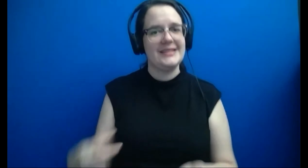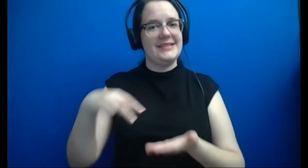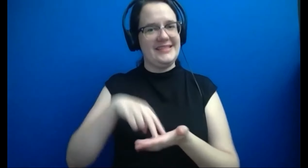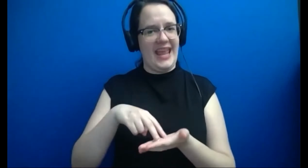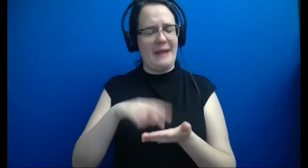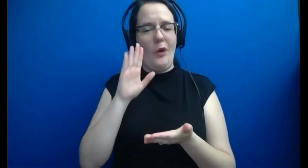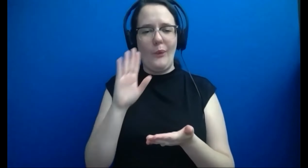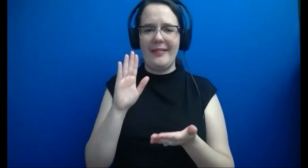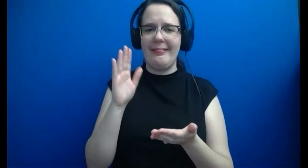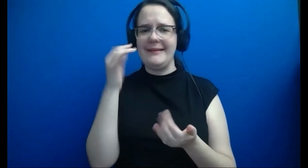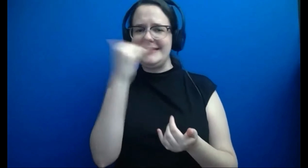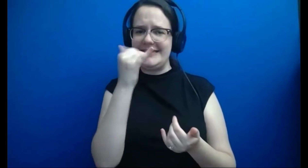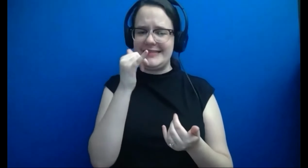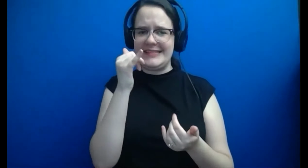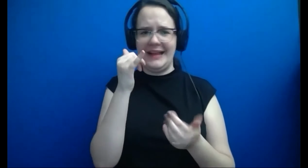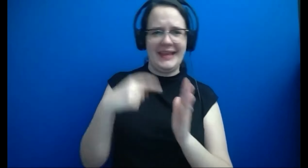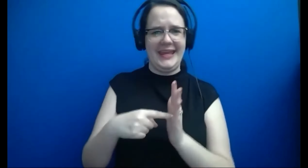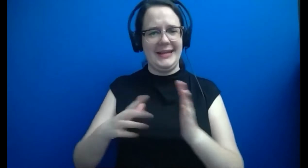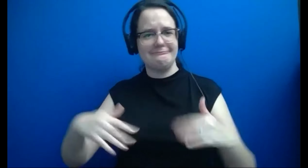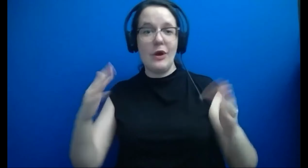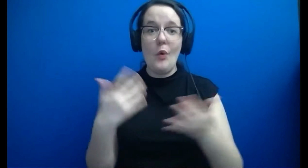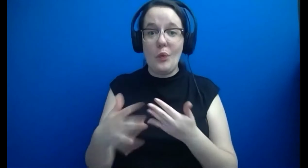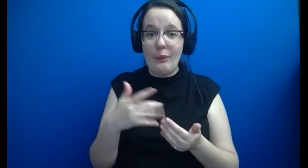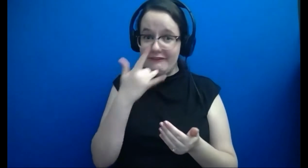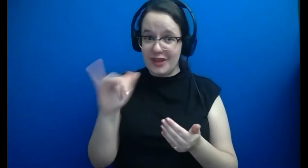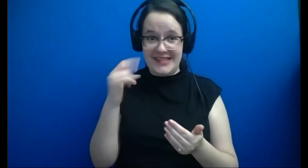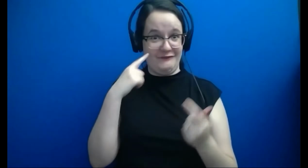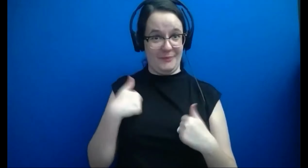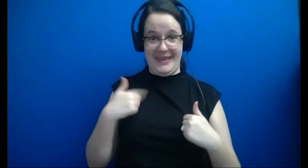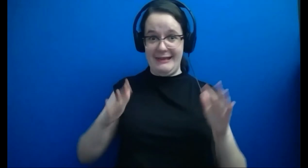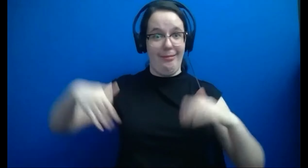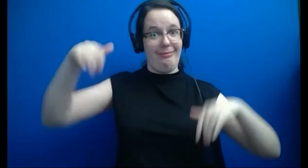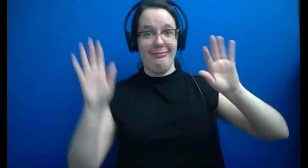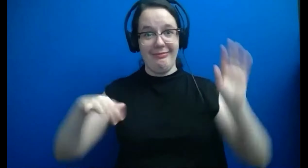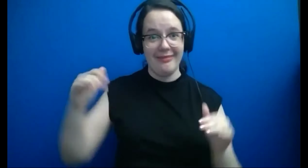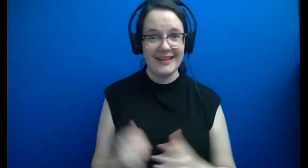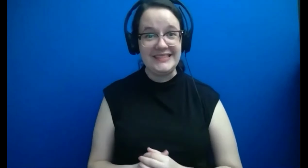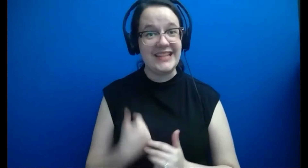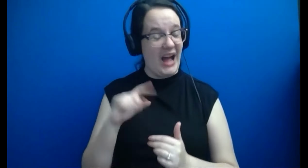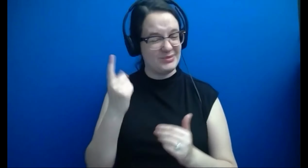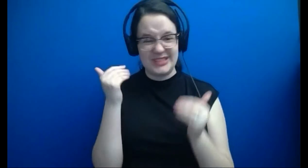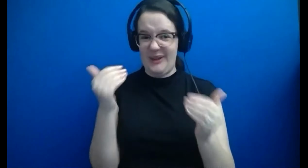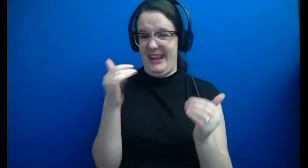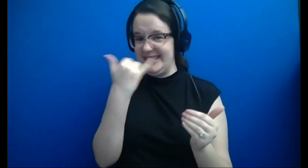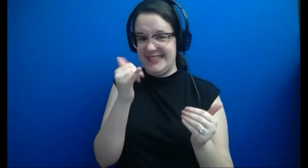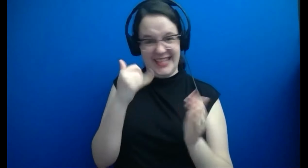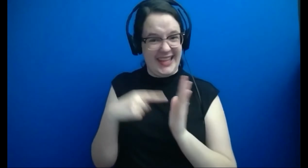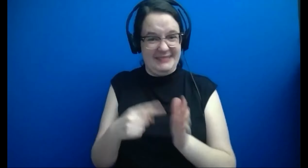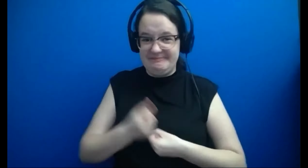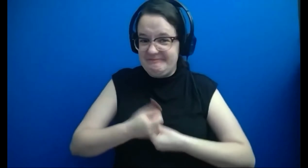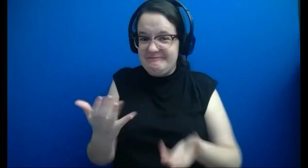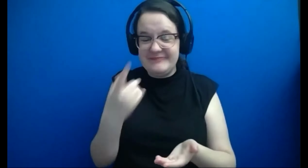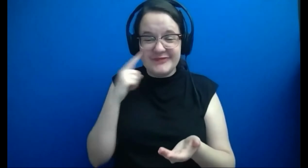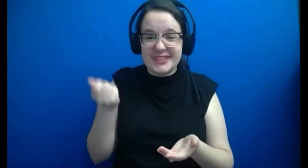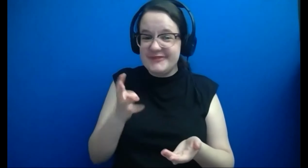sillies out. So however that looks like for you, for me, it's going to be like this. And I'm just going to get my sillies out for a couple of